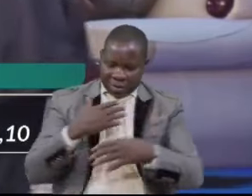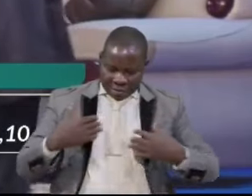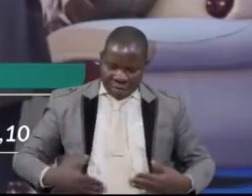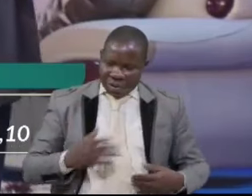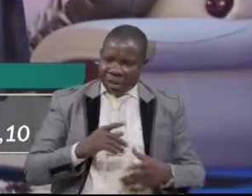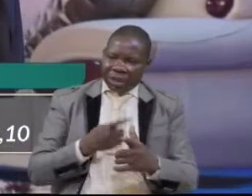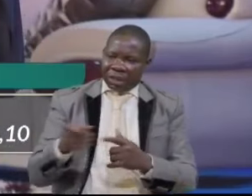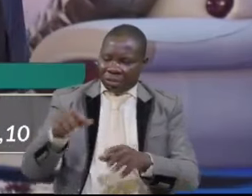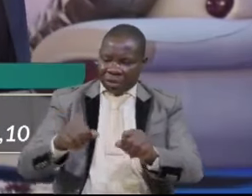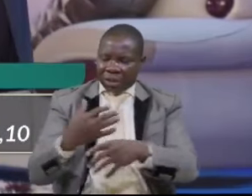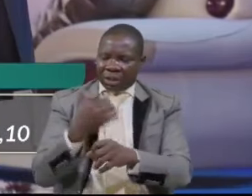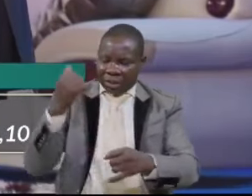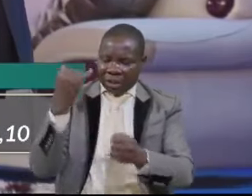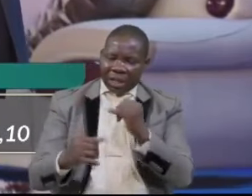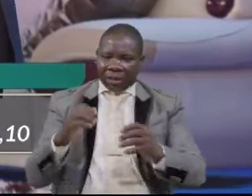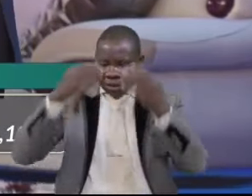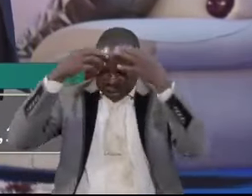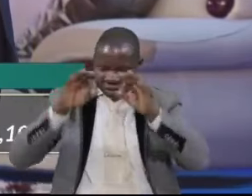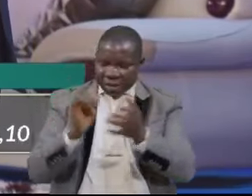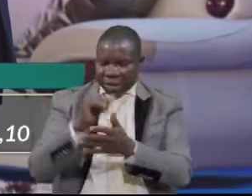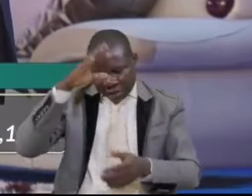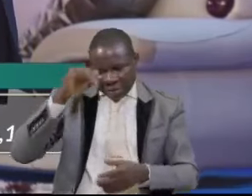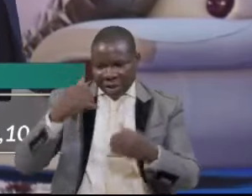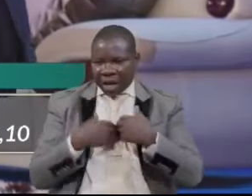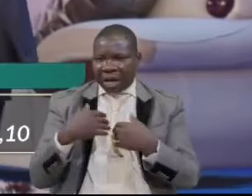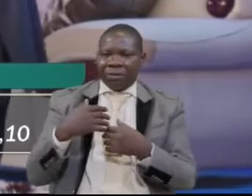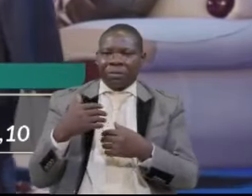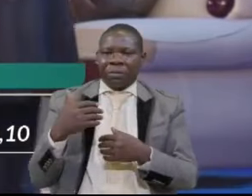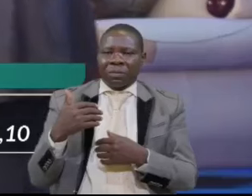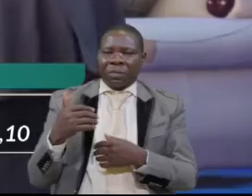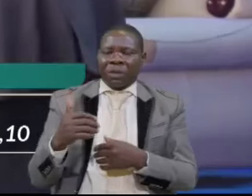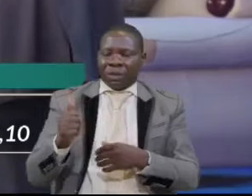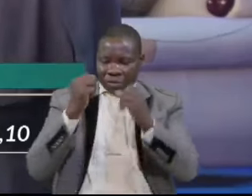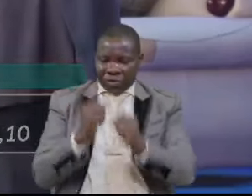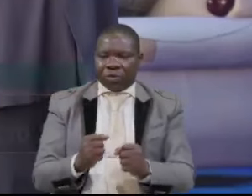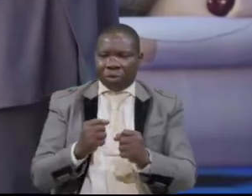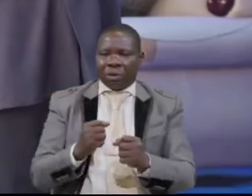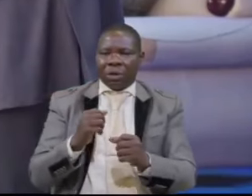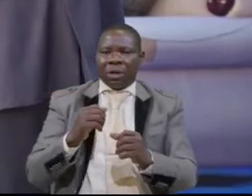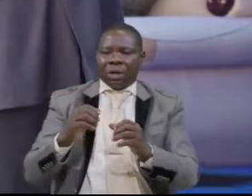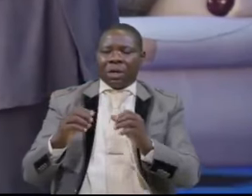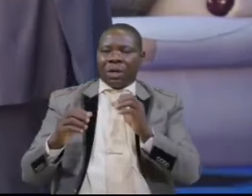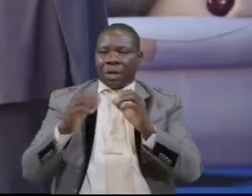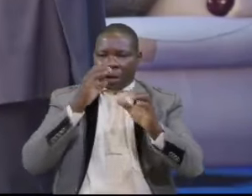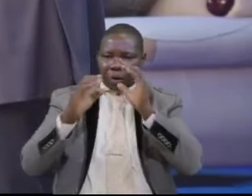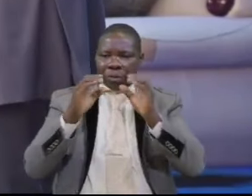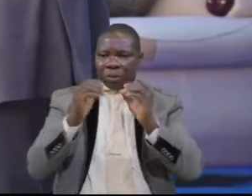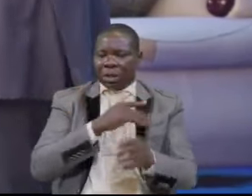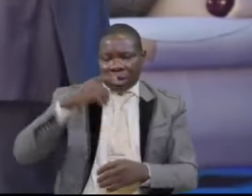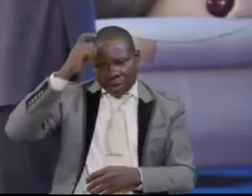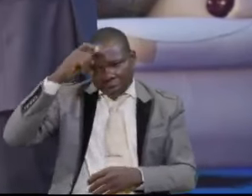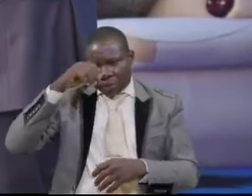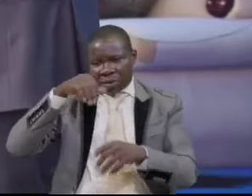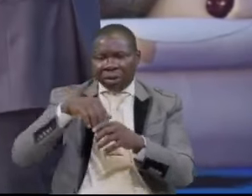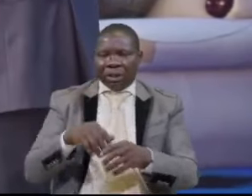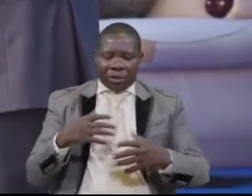That man had wisdom in communication and wisdom in courage and confidence in the Lord. What